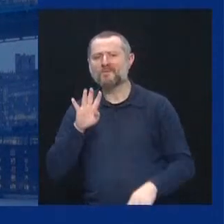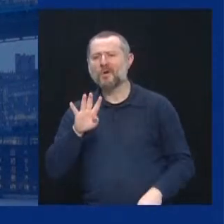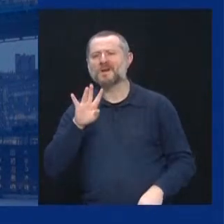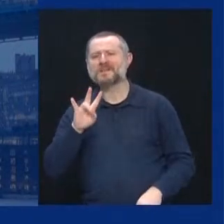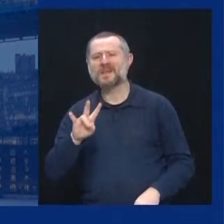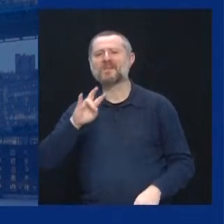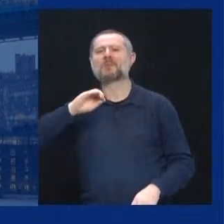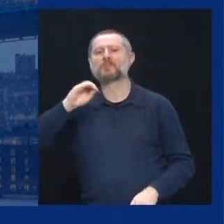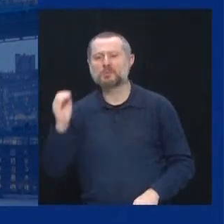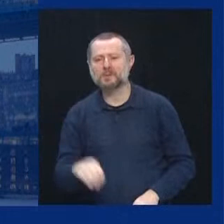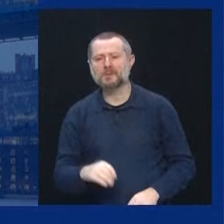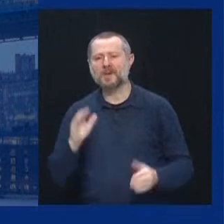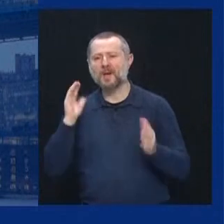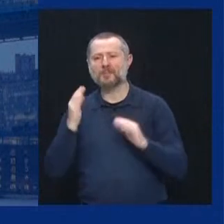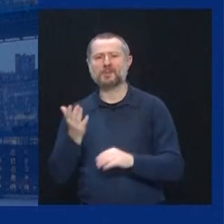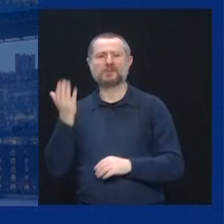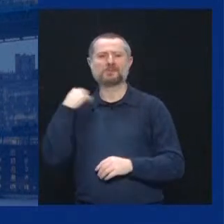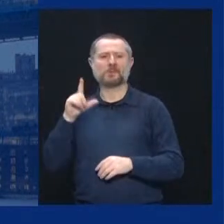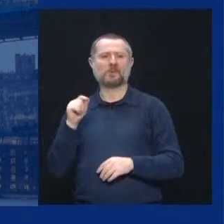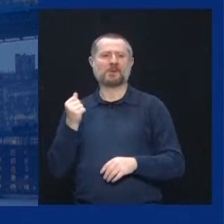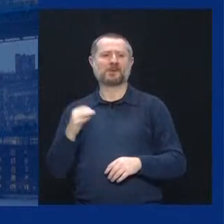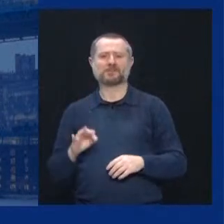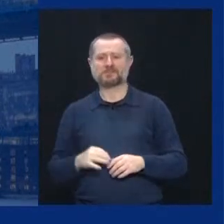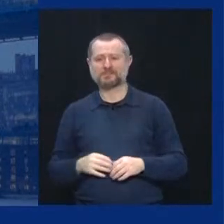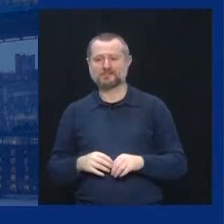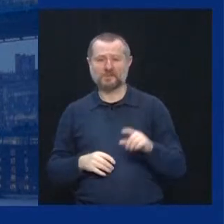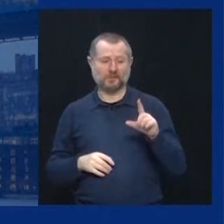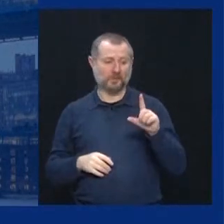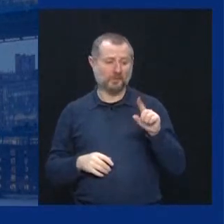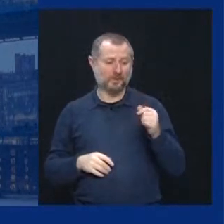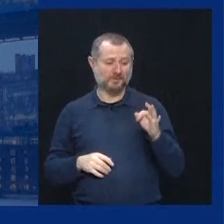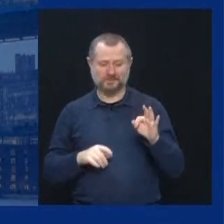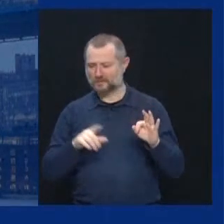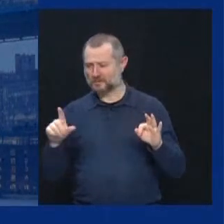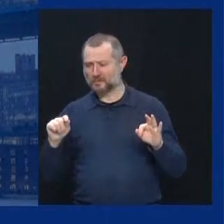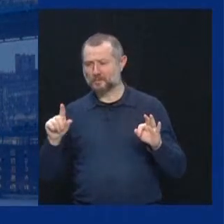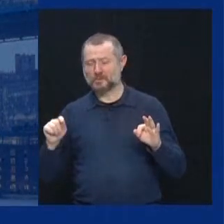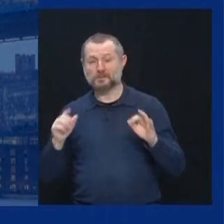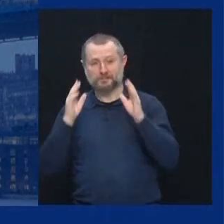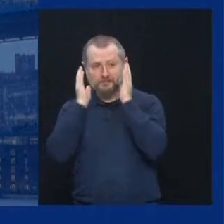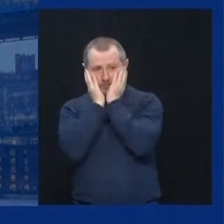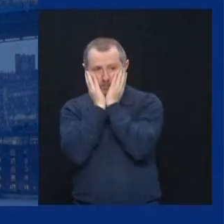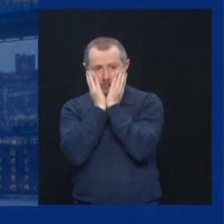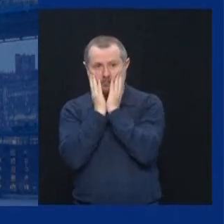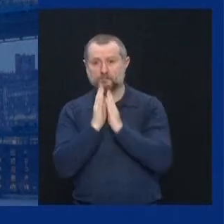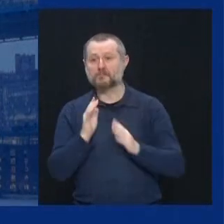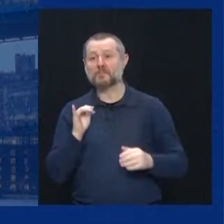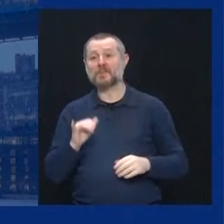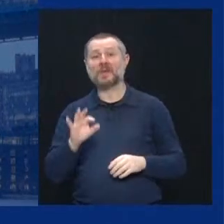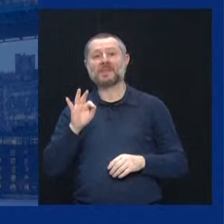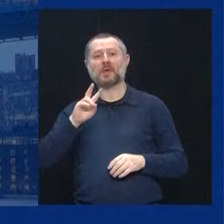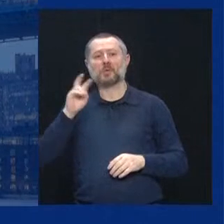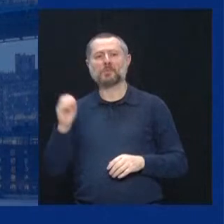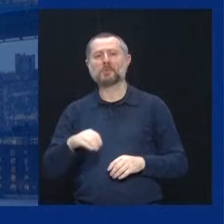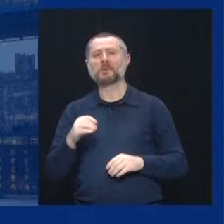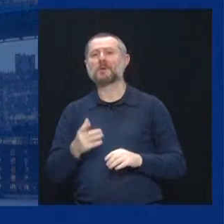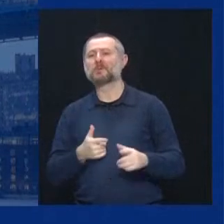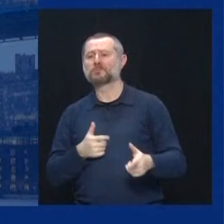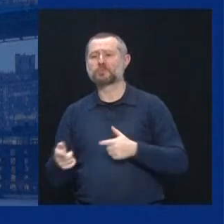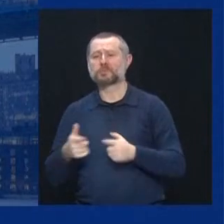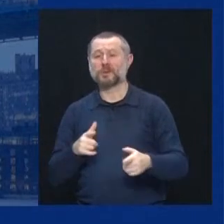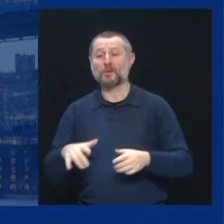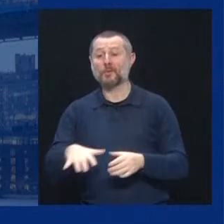from 2019 to 2020. 92% of the shooting victims are Black or Hispanic.